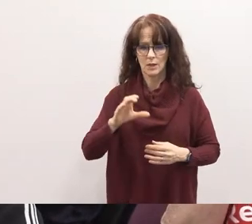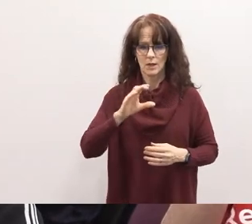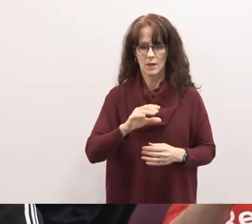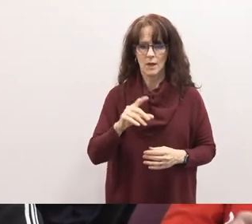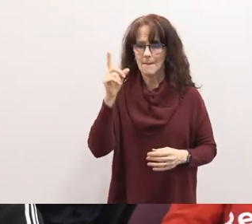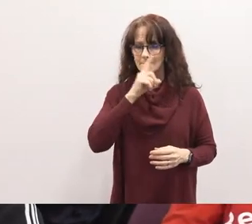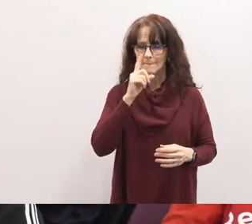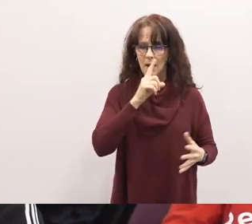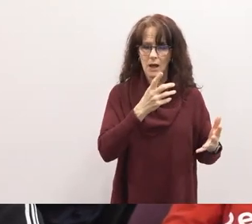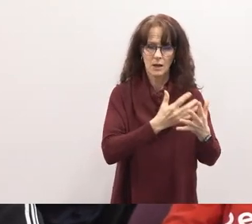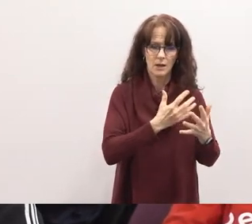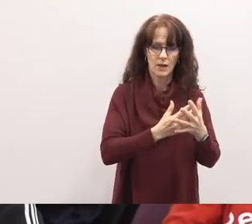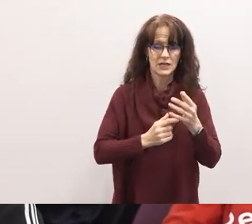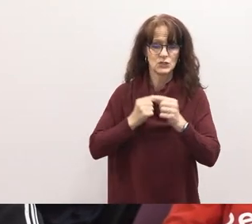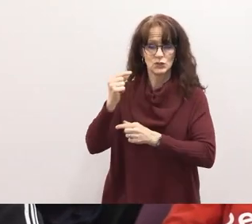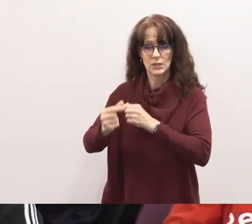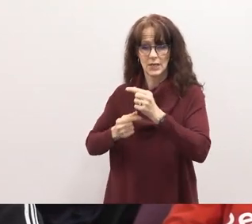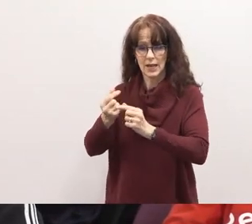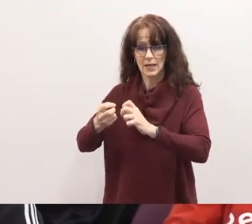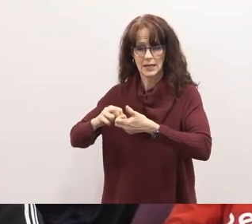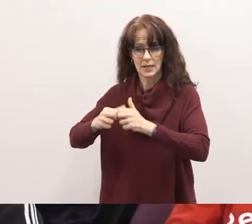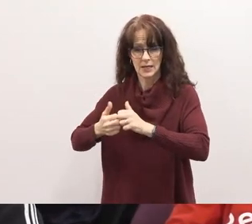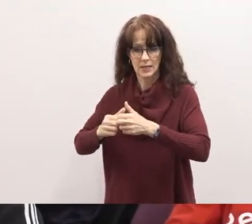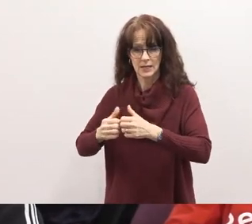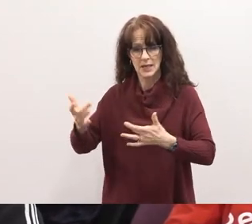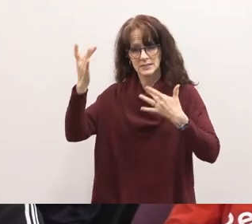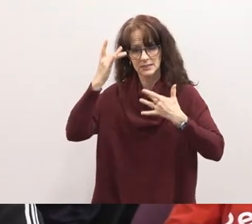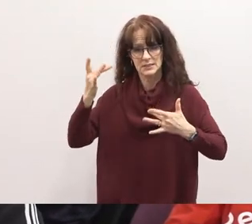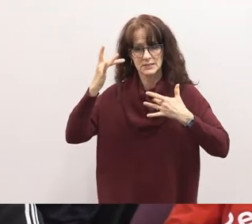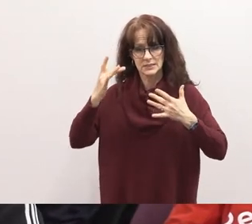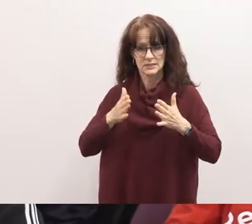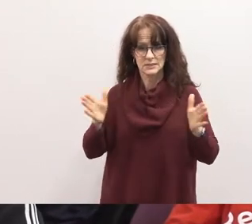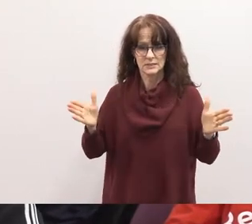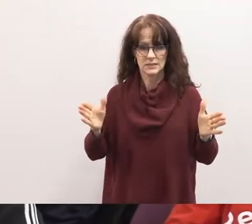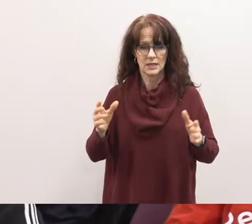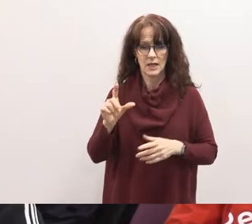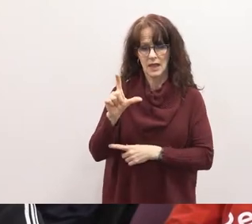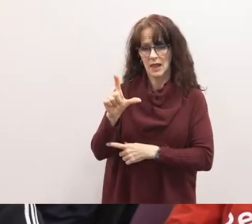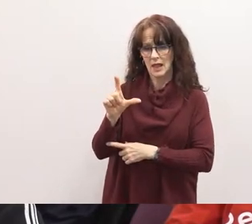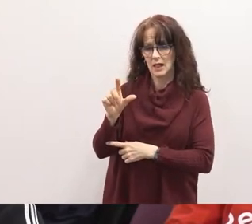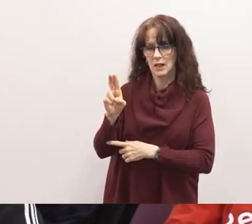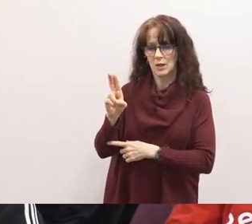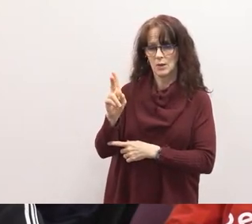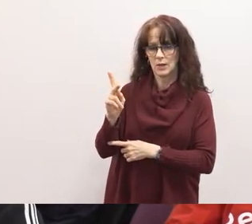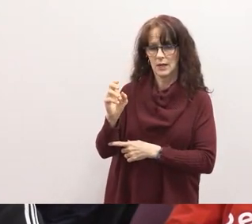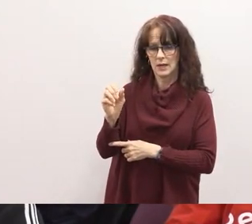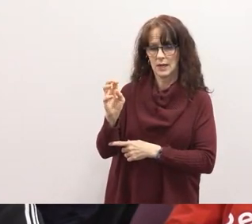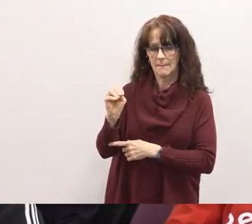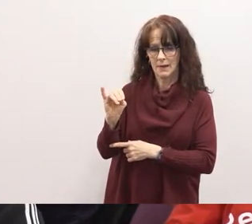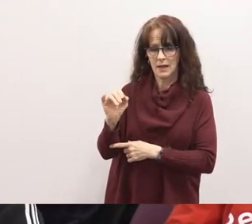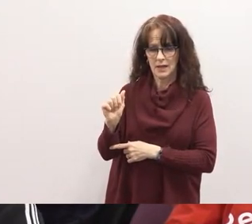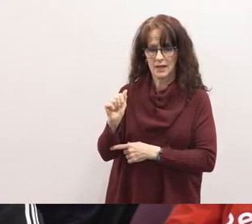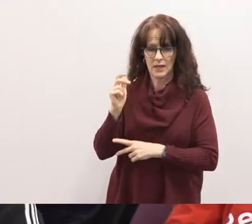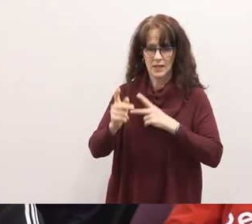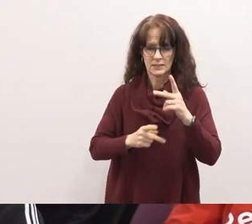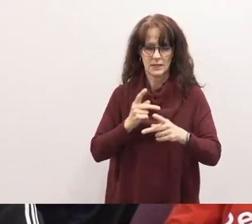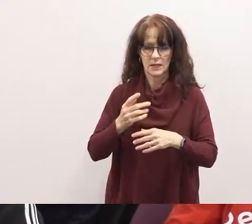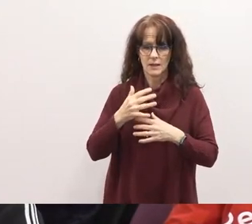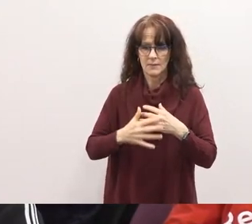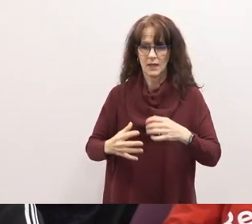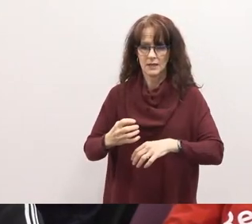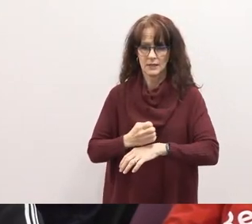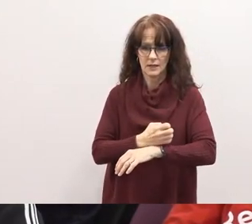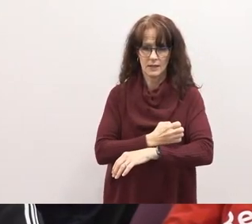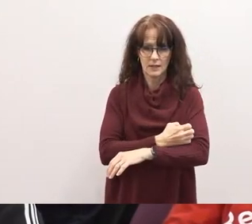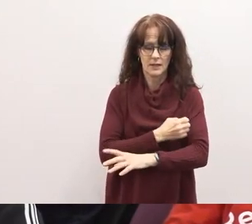scenes, genetic disorders, and diseases in general, such as leukemia. Leukemia is a type of blood cancer